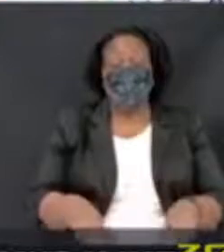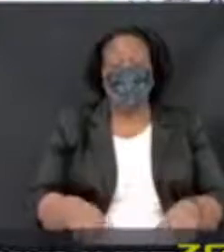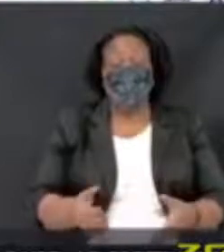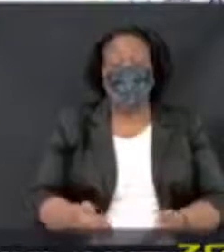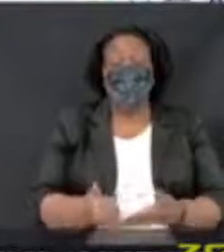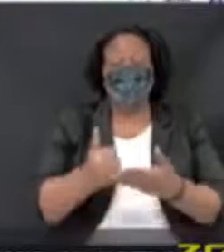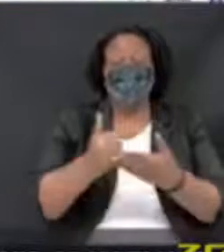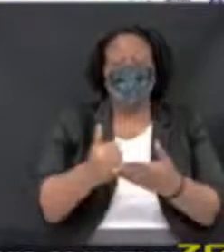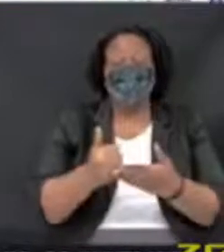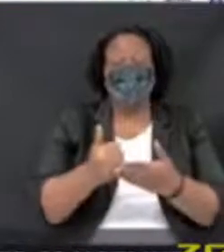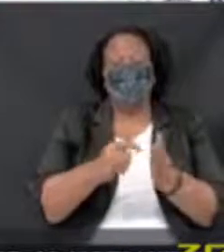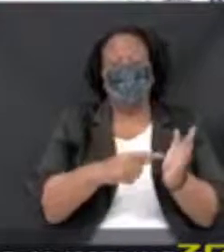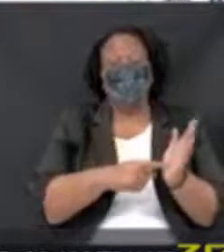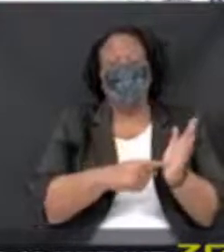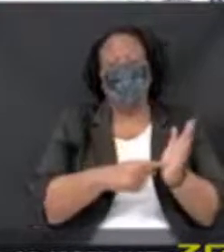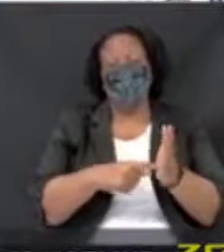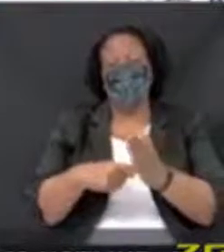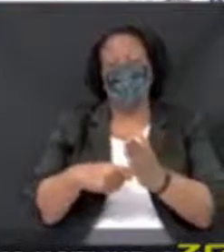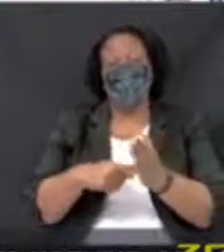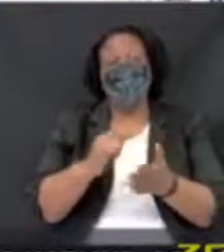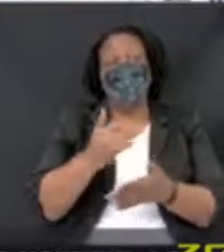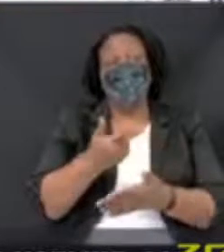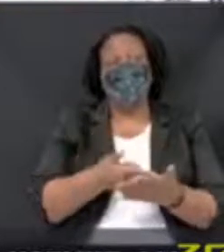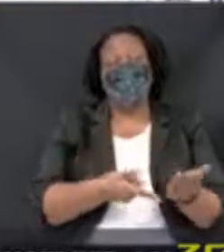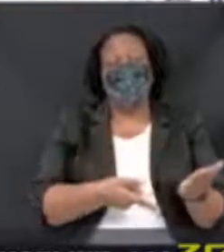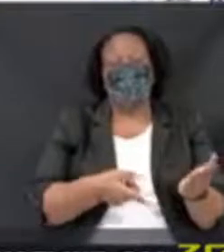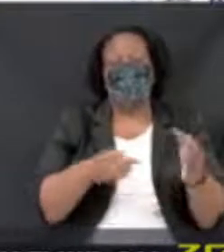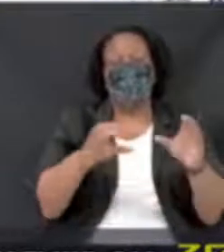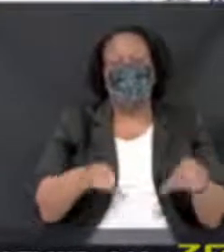implement without having to go through the task force